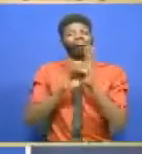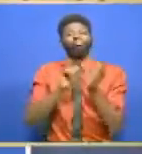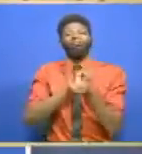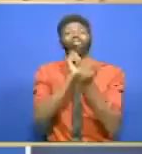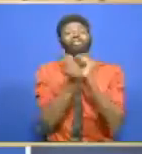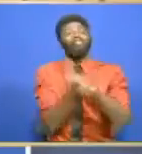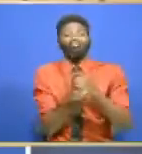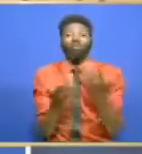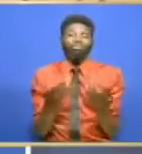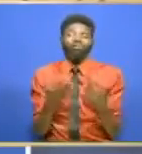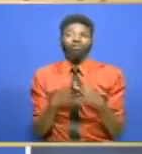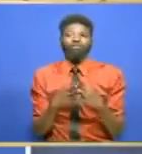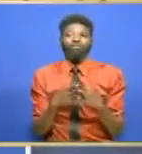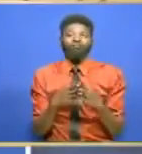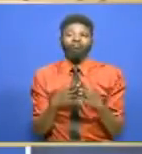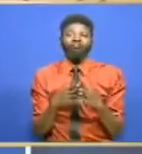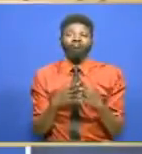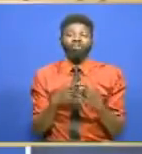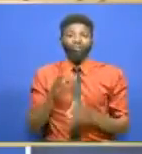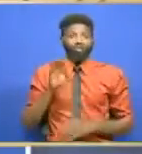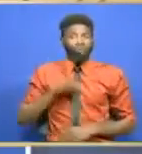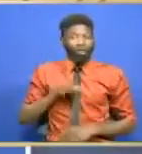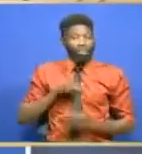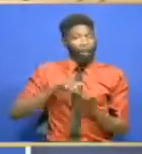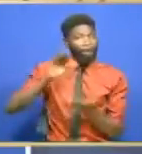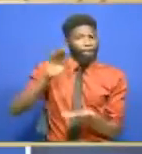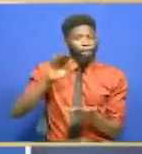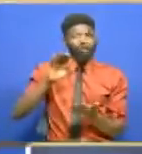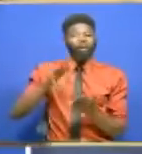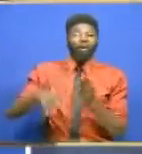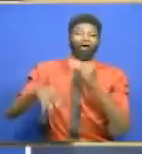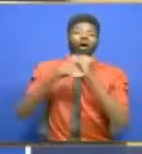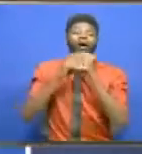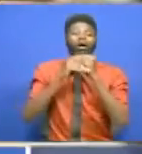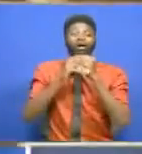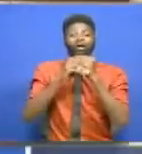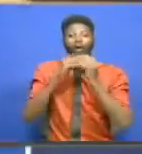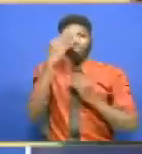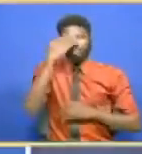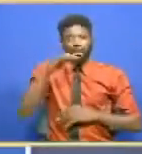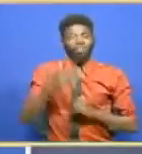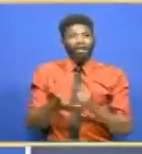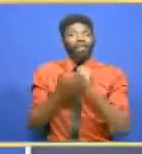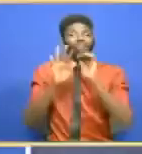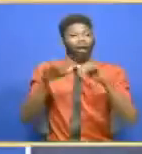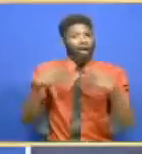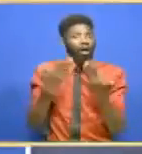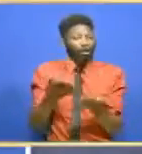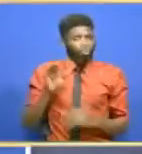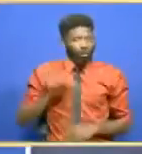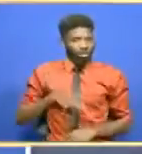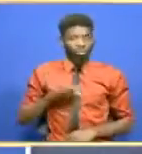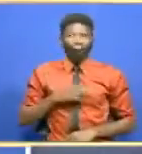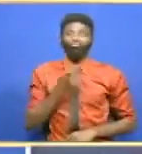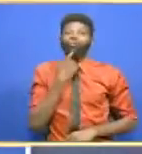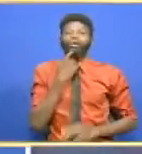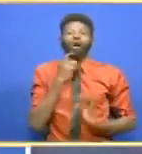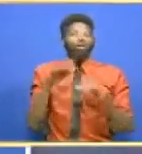extra number of women in parliament help women in Turkana or Samburu do?